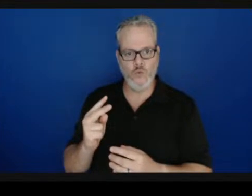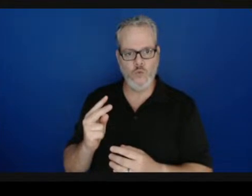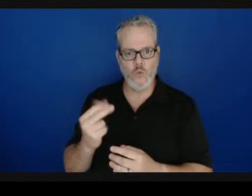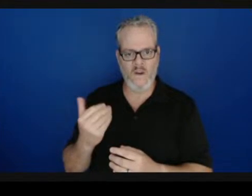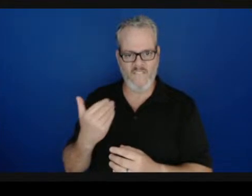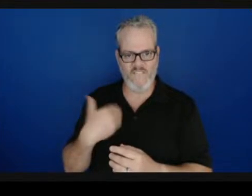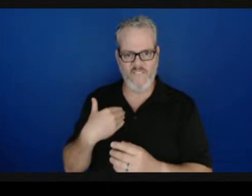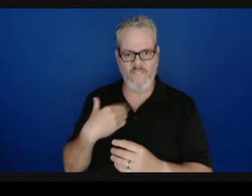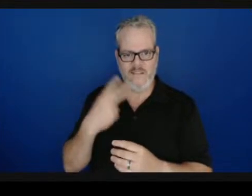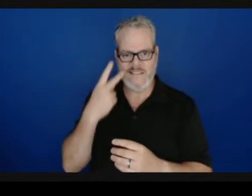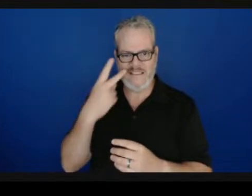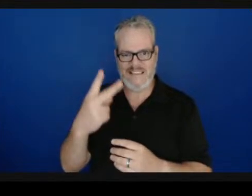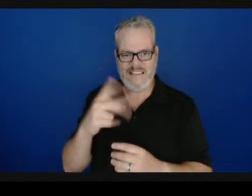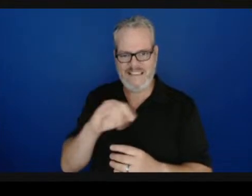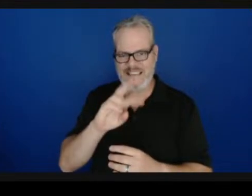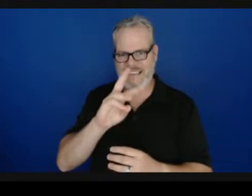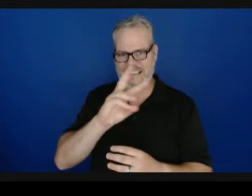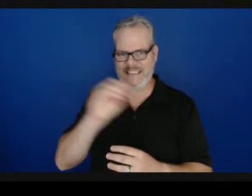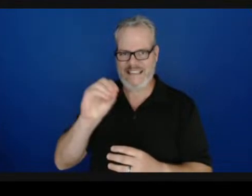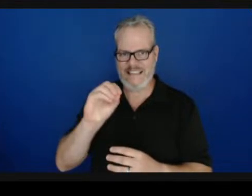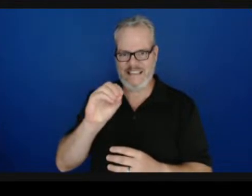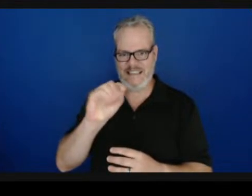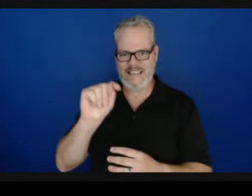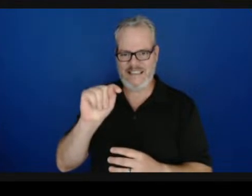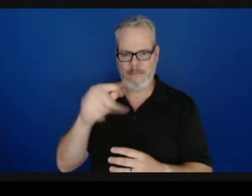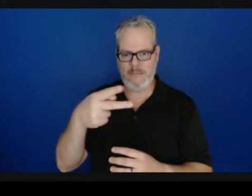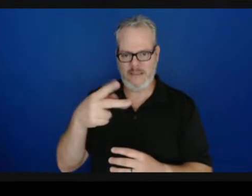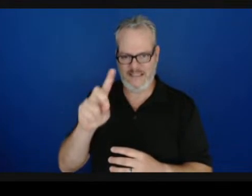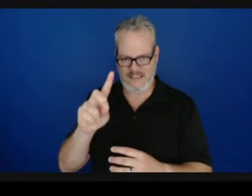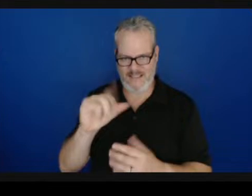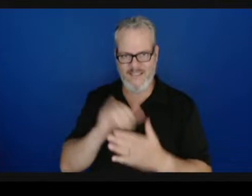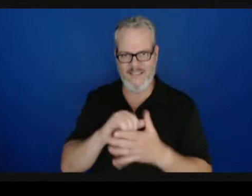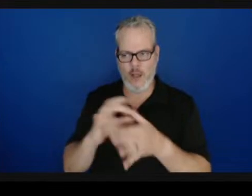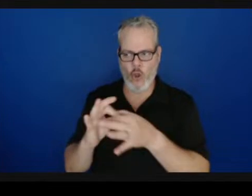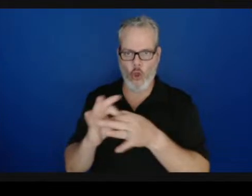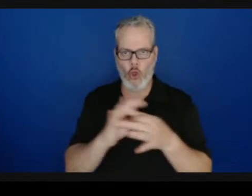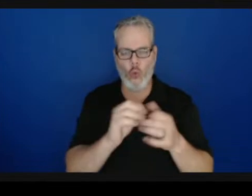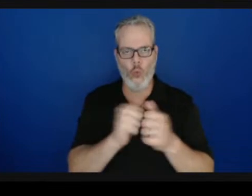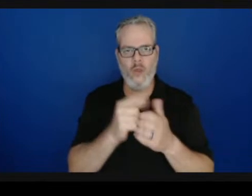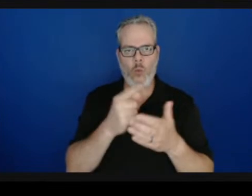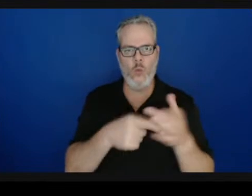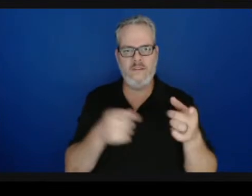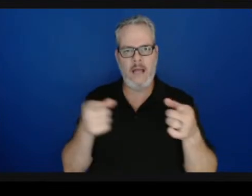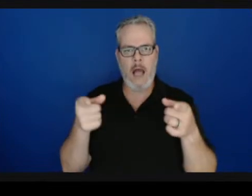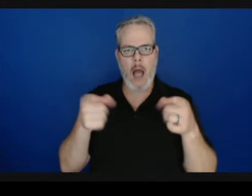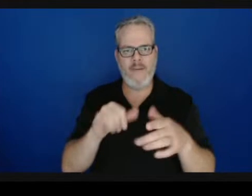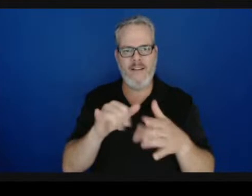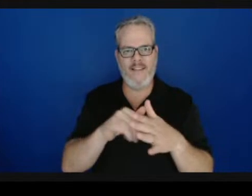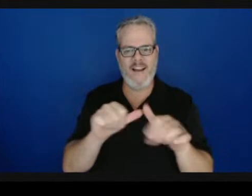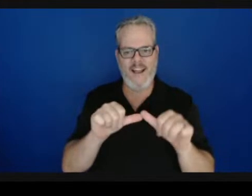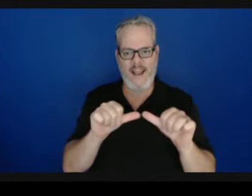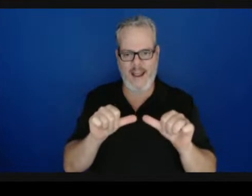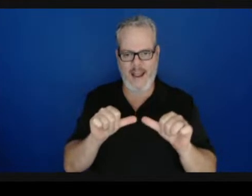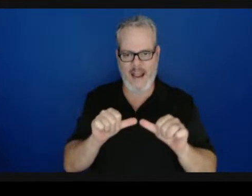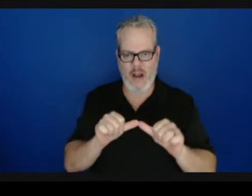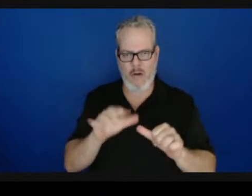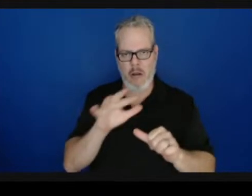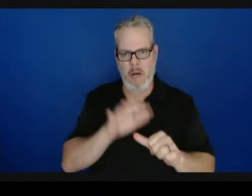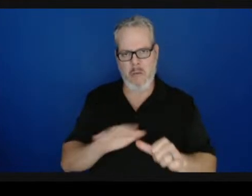summit, 60 tons per day at the summit, to go along with what's happening down at the rift, which is often more than